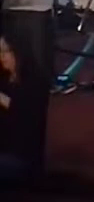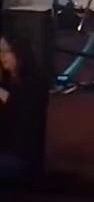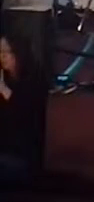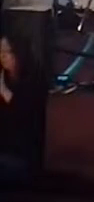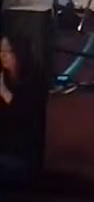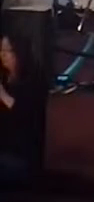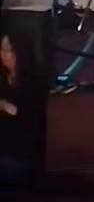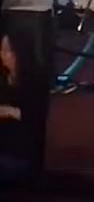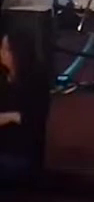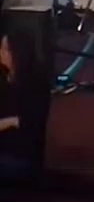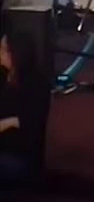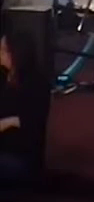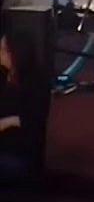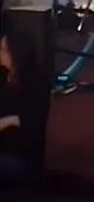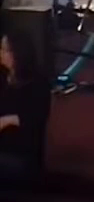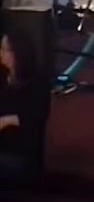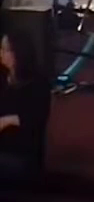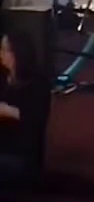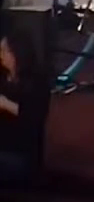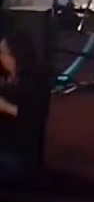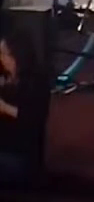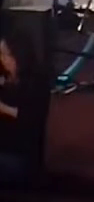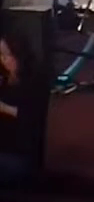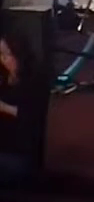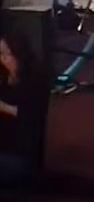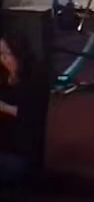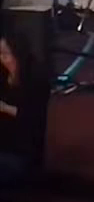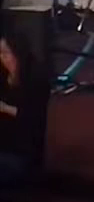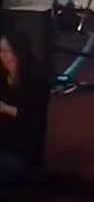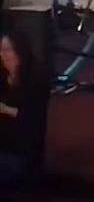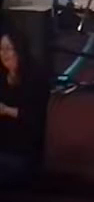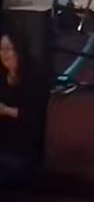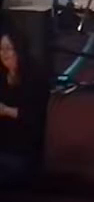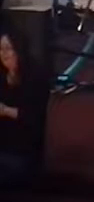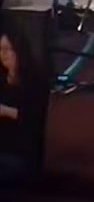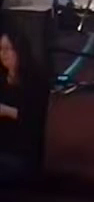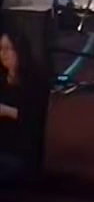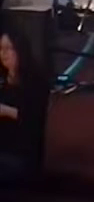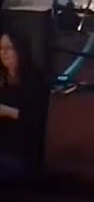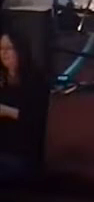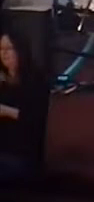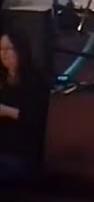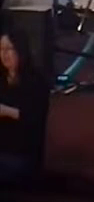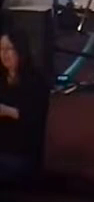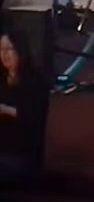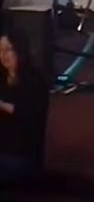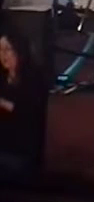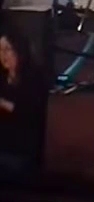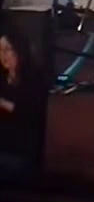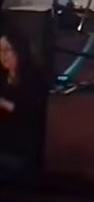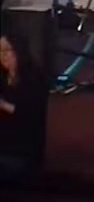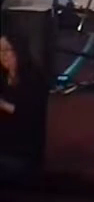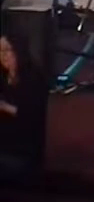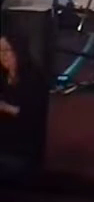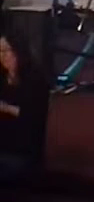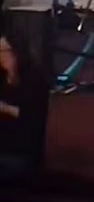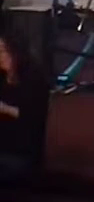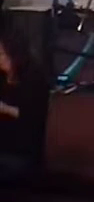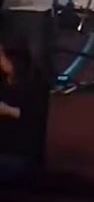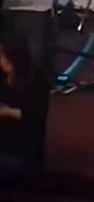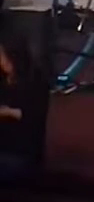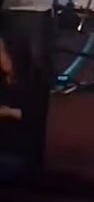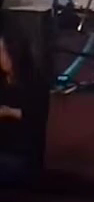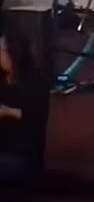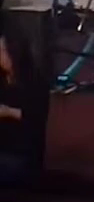going over this message, I kind of felt those same things again. That who am I really to teach about leadership? Who am